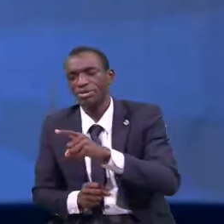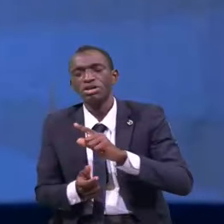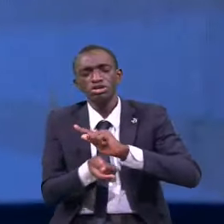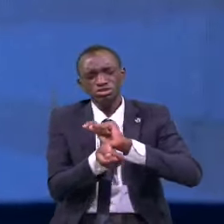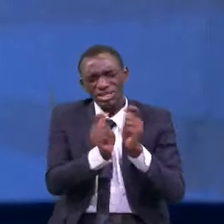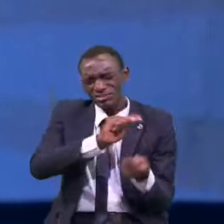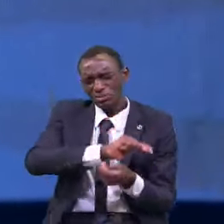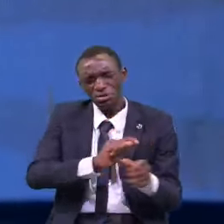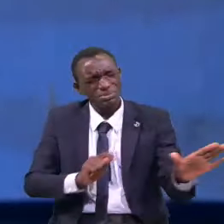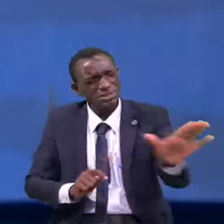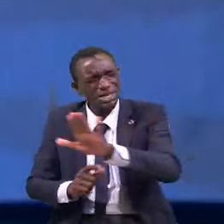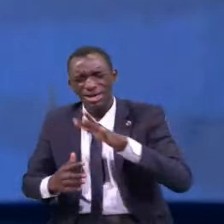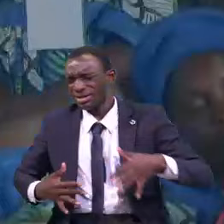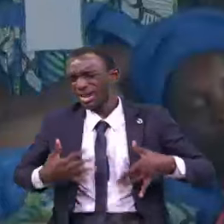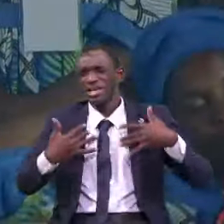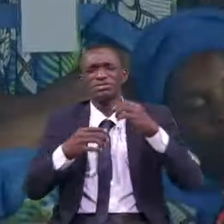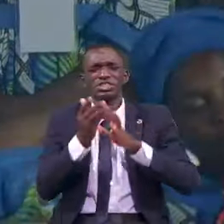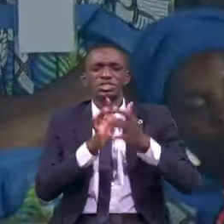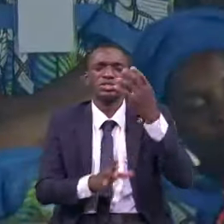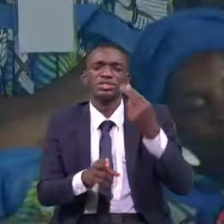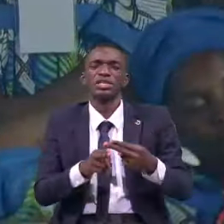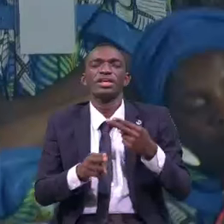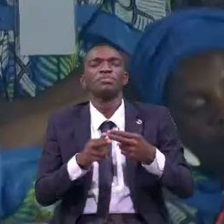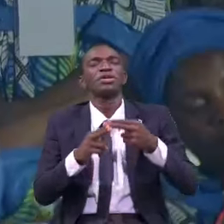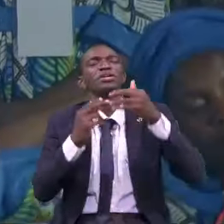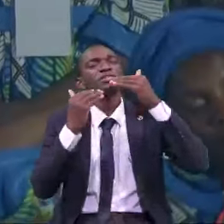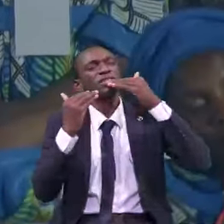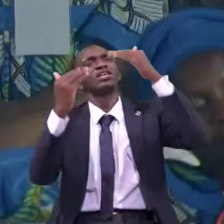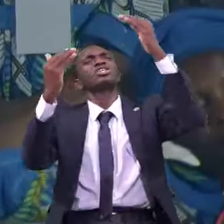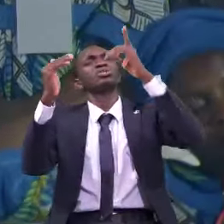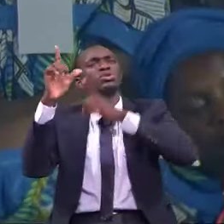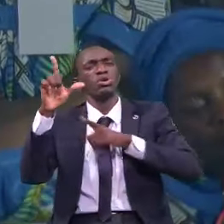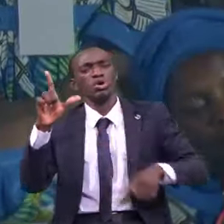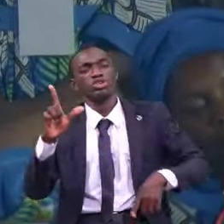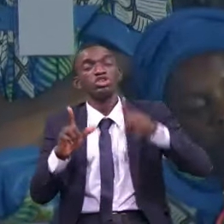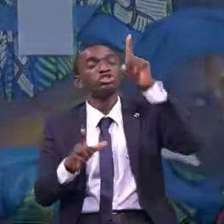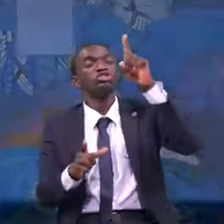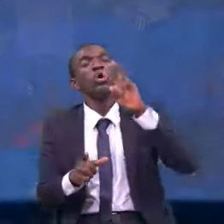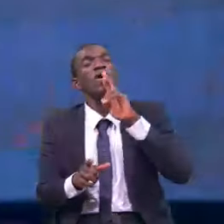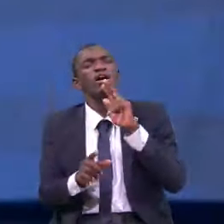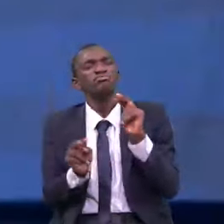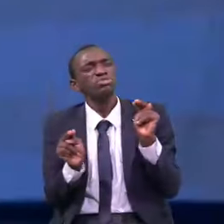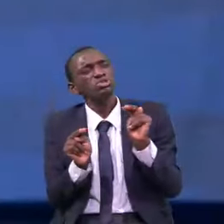lives. Thank you, Lord. You are the impartial Lord.